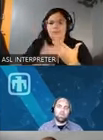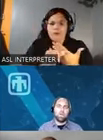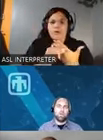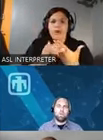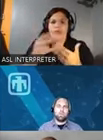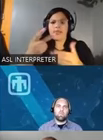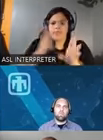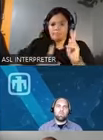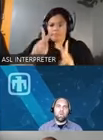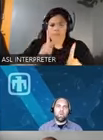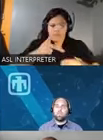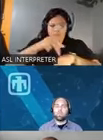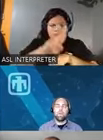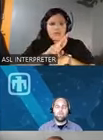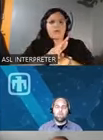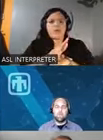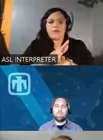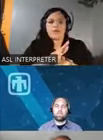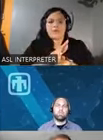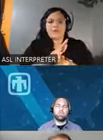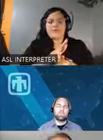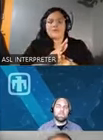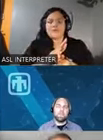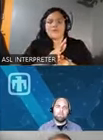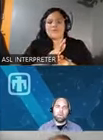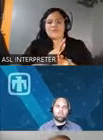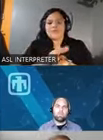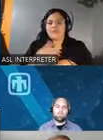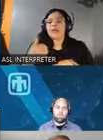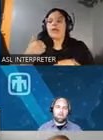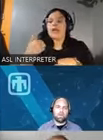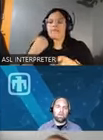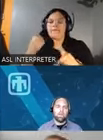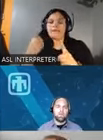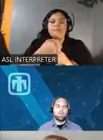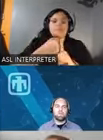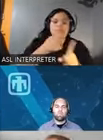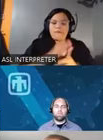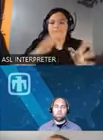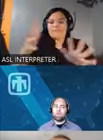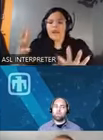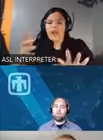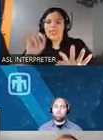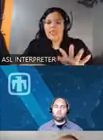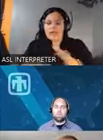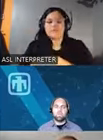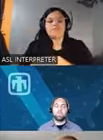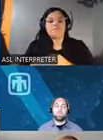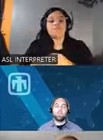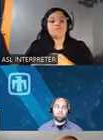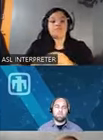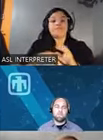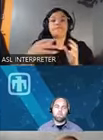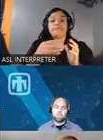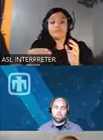Rico and utilized by them and to have a sustaining impact through that. So as part of that, we are